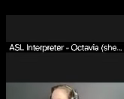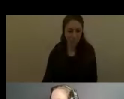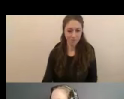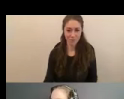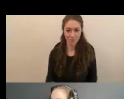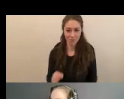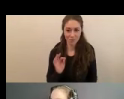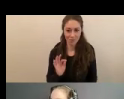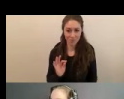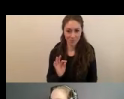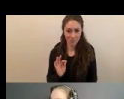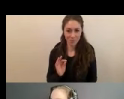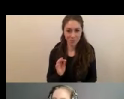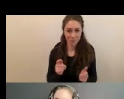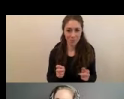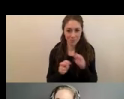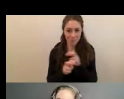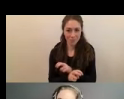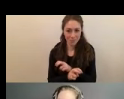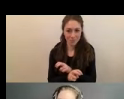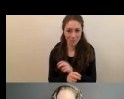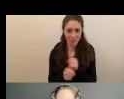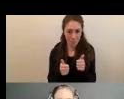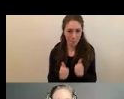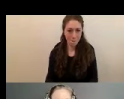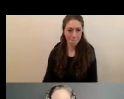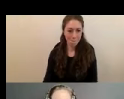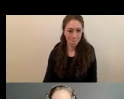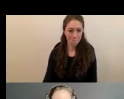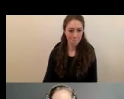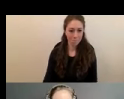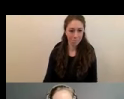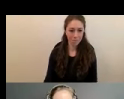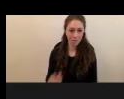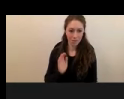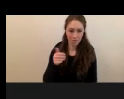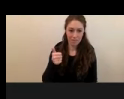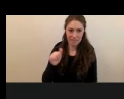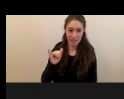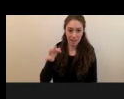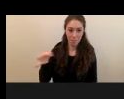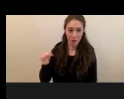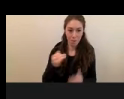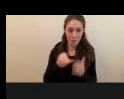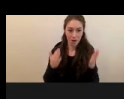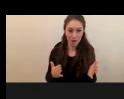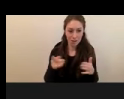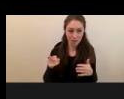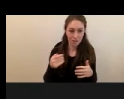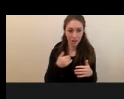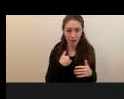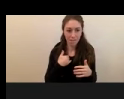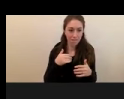But, you know, this image, and this is my twin, Grandma Funk, and we used to throw the hip-hop parties, Grandma Funk and the Funk Band. She had the whole